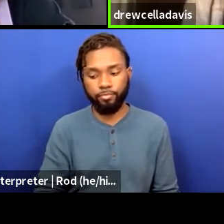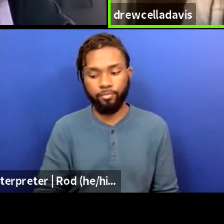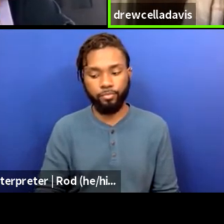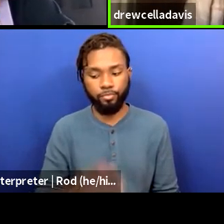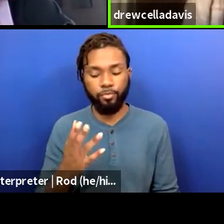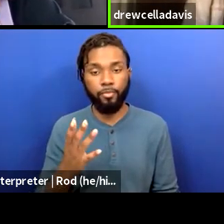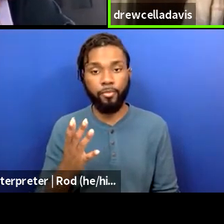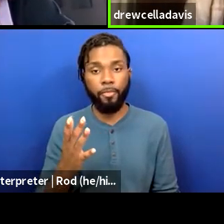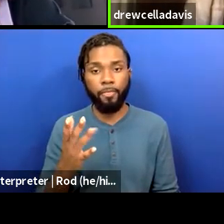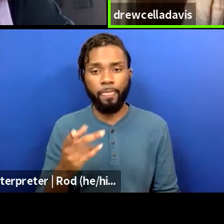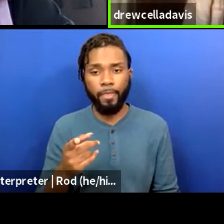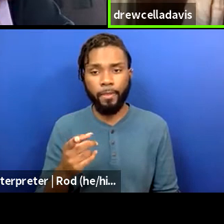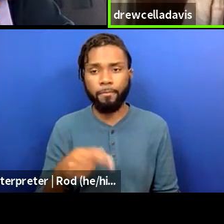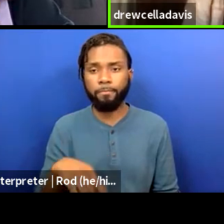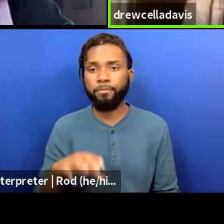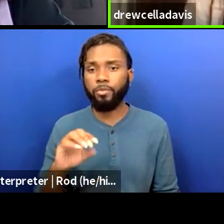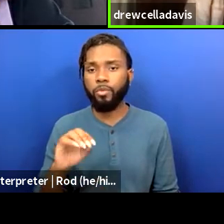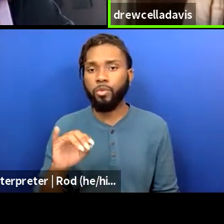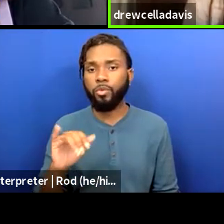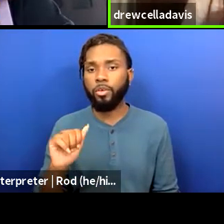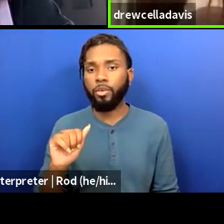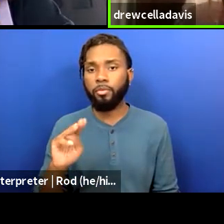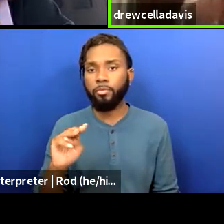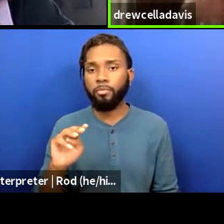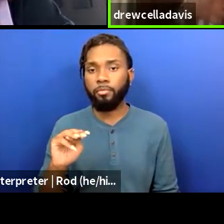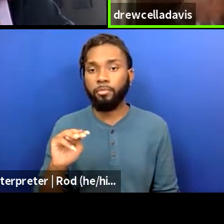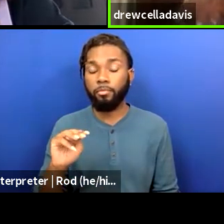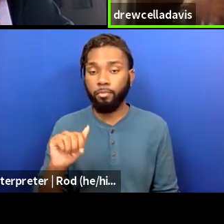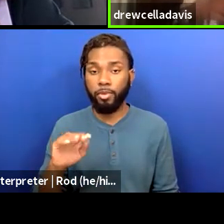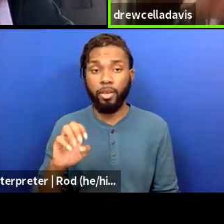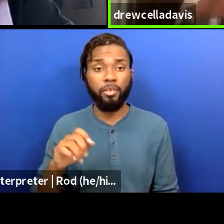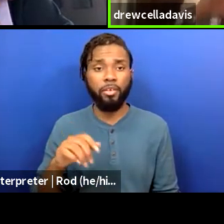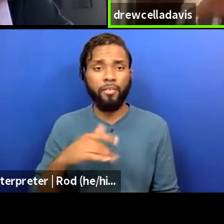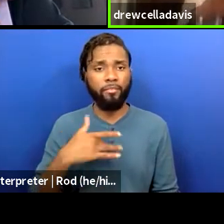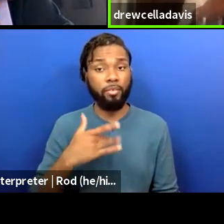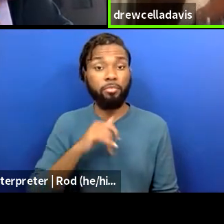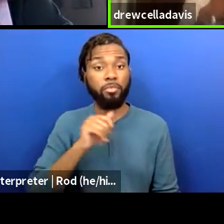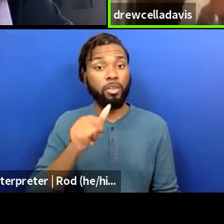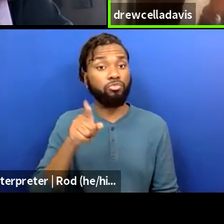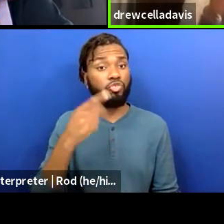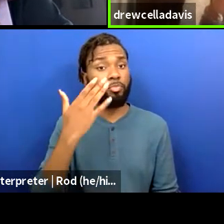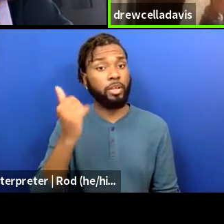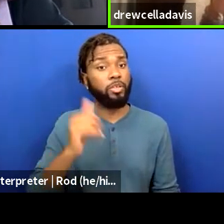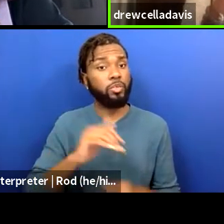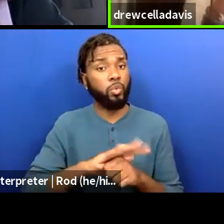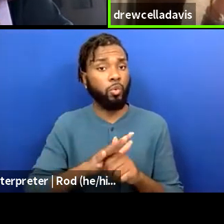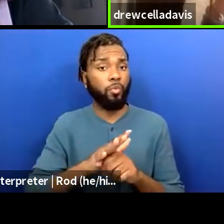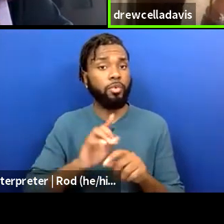just not with COVID, but because a lot of people are being sort of,